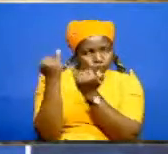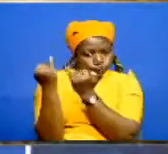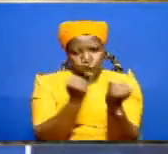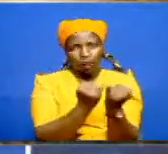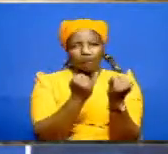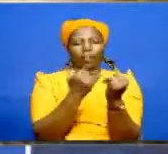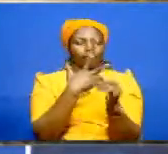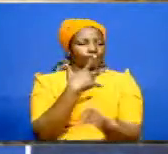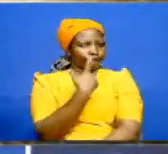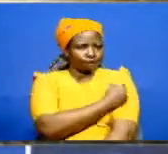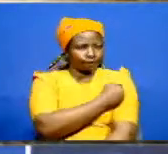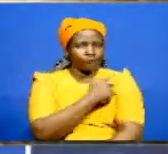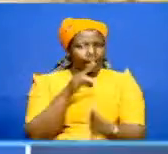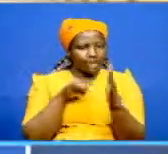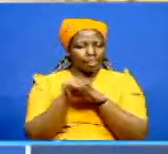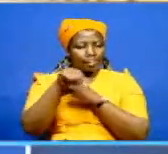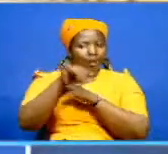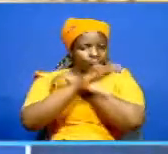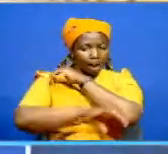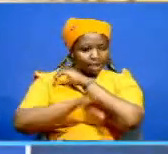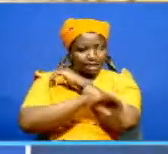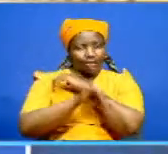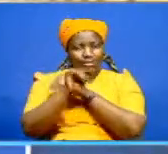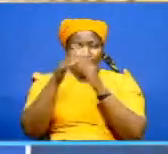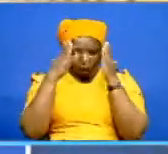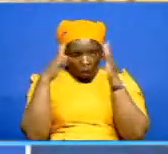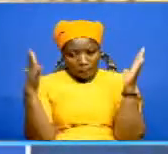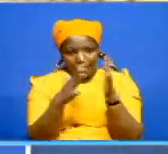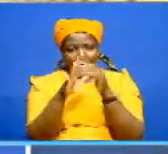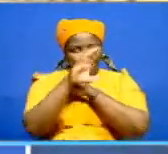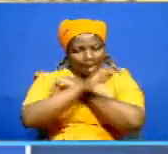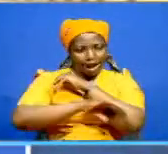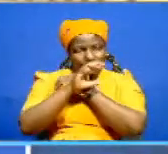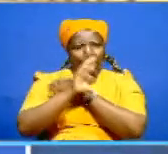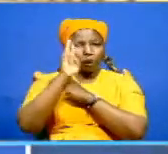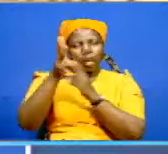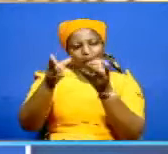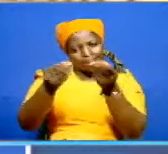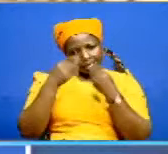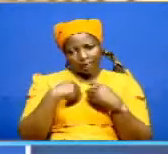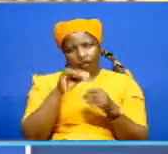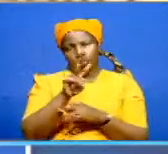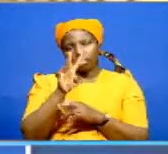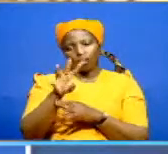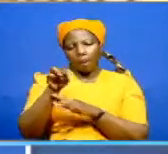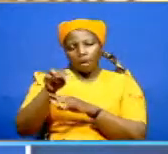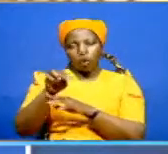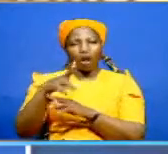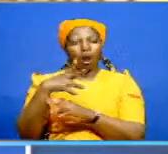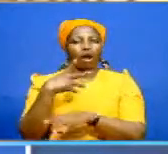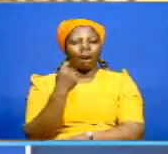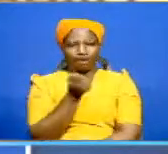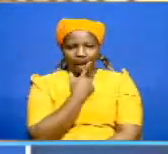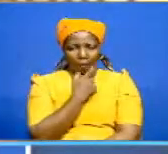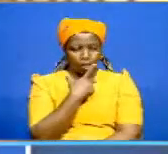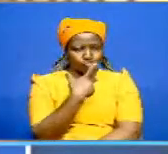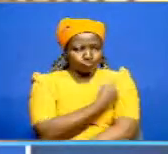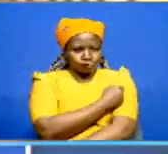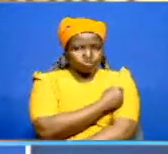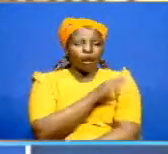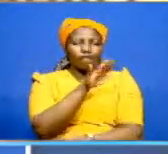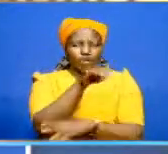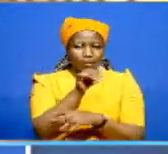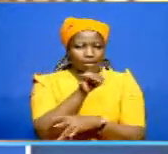of the vaccines in this country. This commitment, the country will receive 24 million doses from the